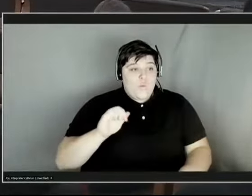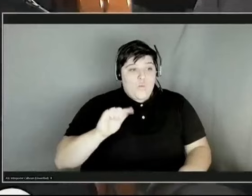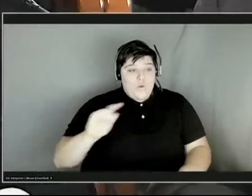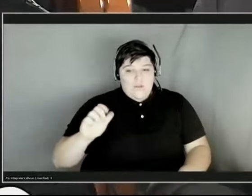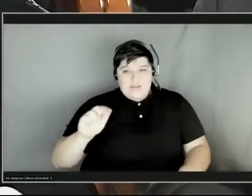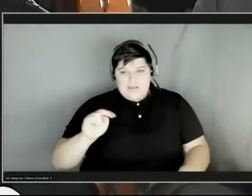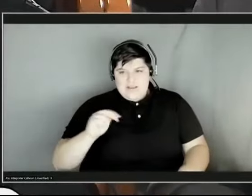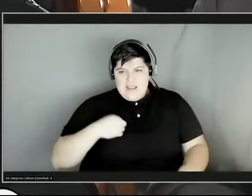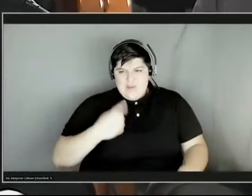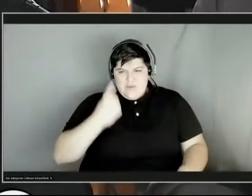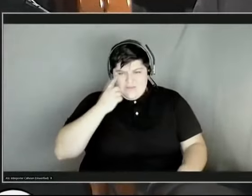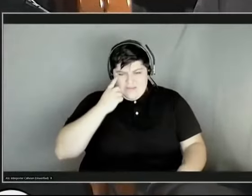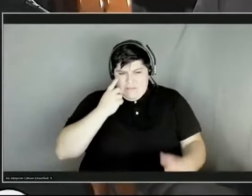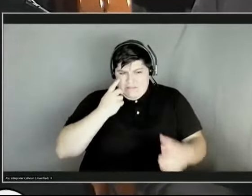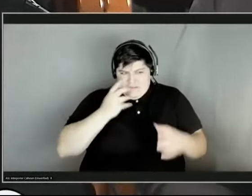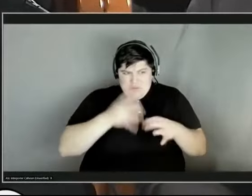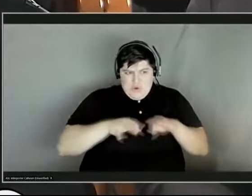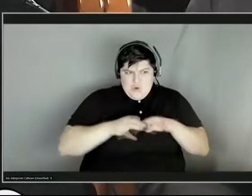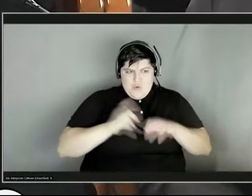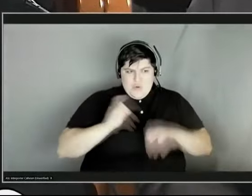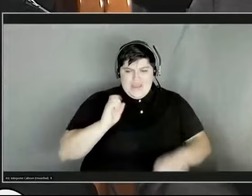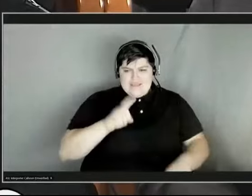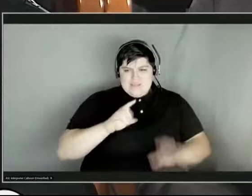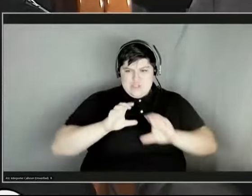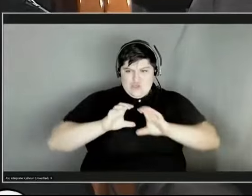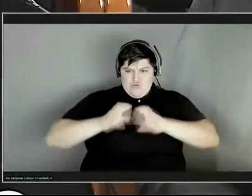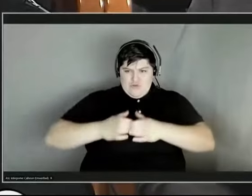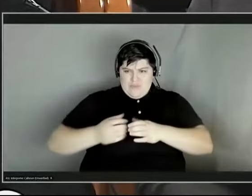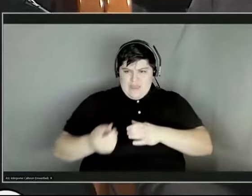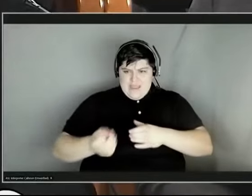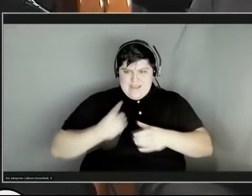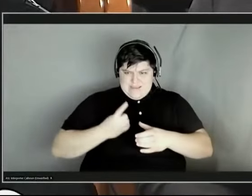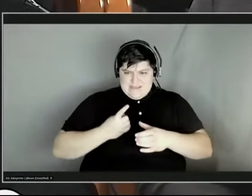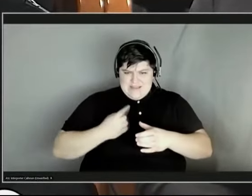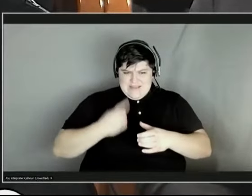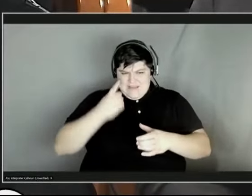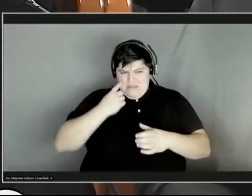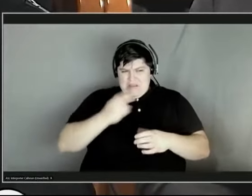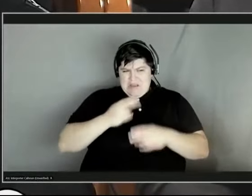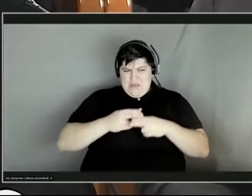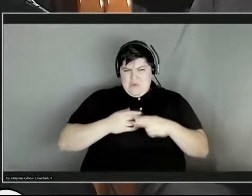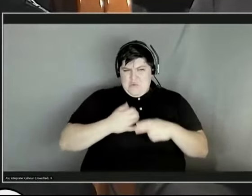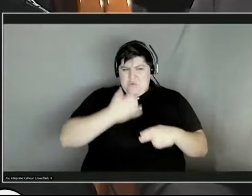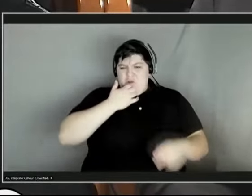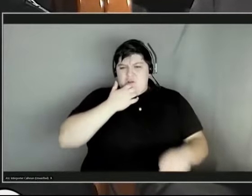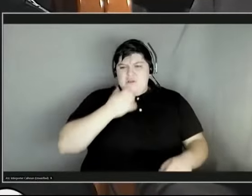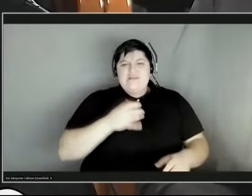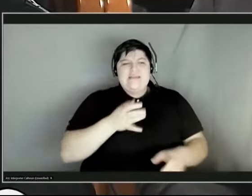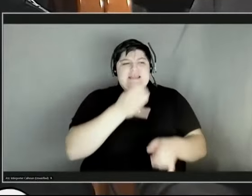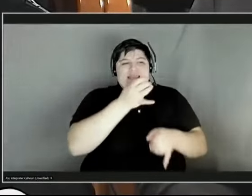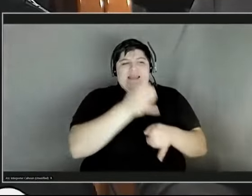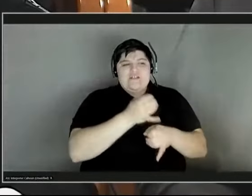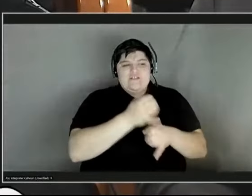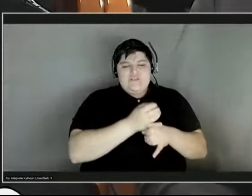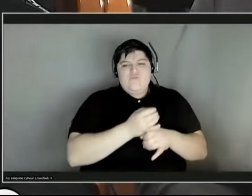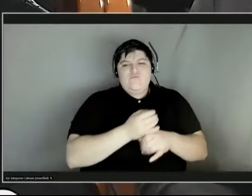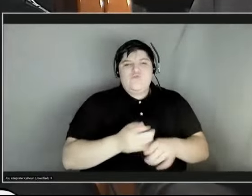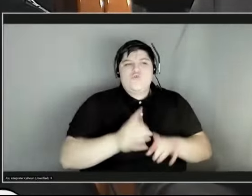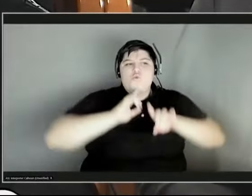matters who asked. The entity that asked is, I may get the name wrong, I think it's called the Institute for Responsive